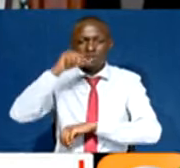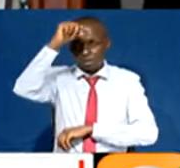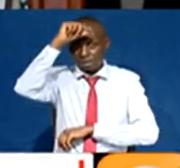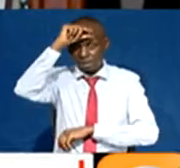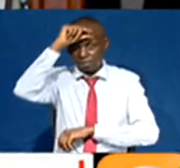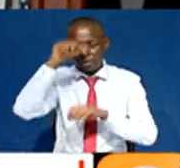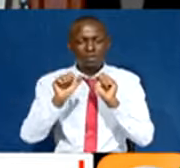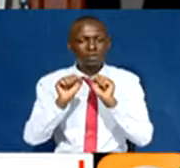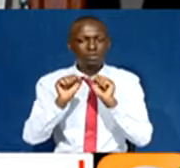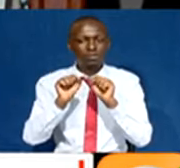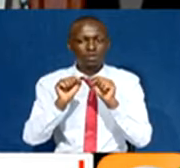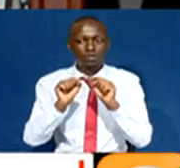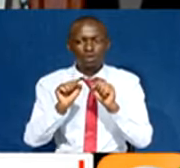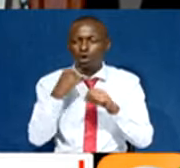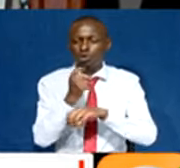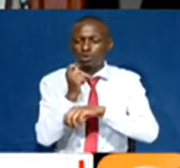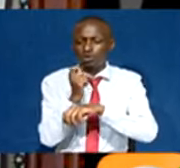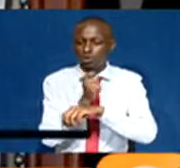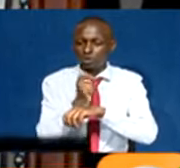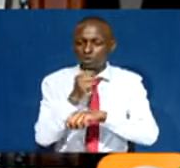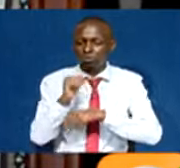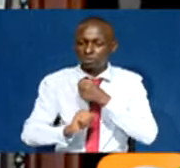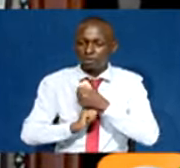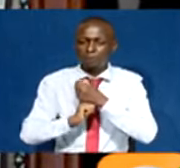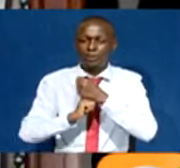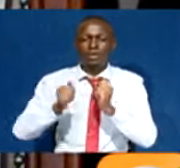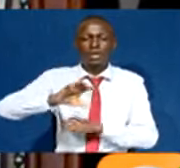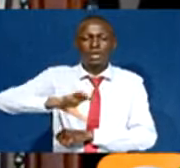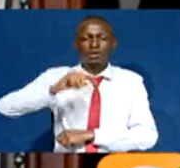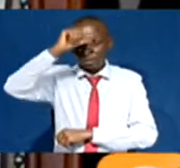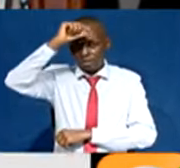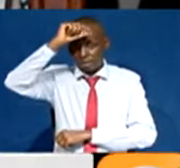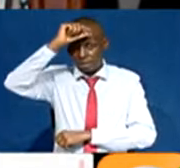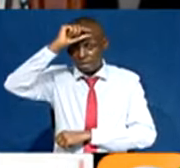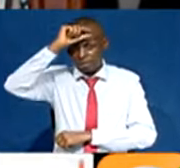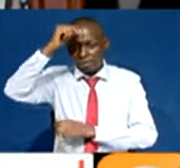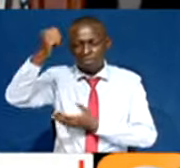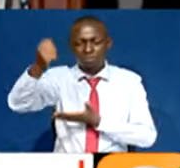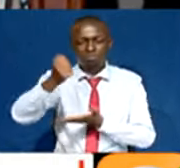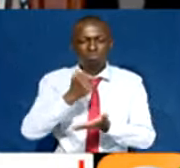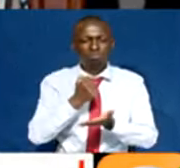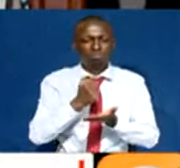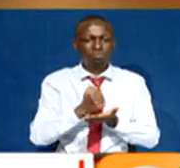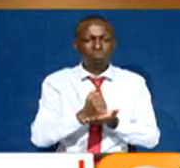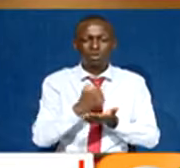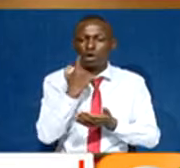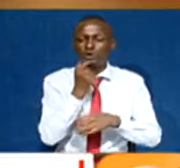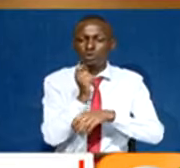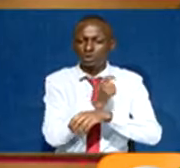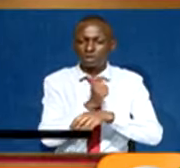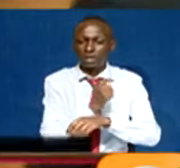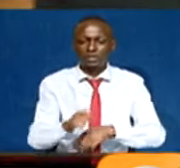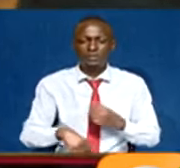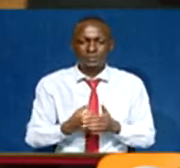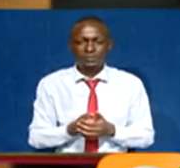of those who are under training, so that the county governments can be able to replace those who are in training. The